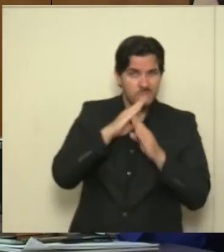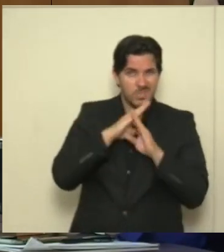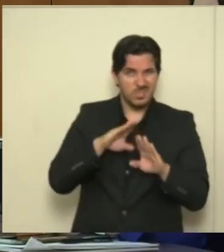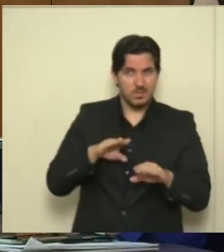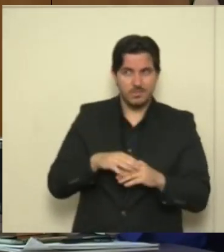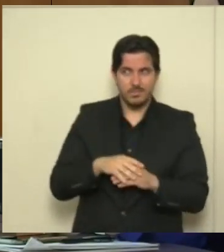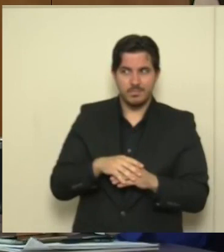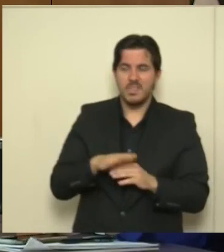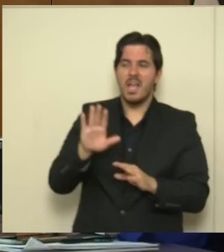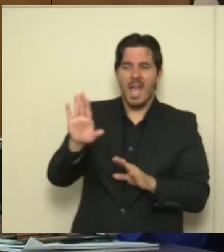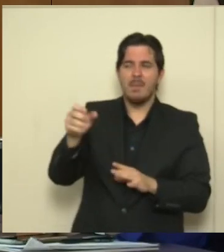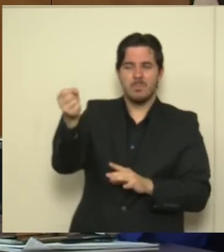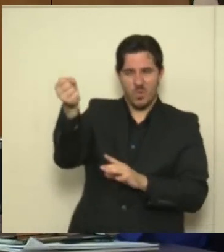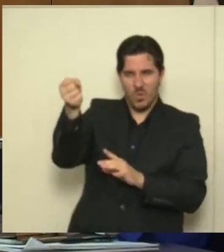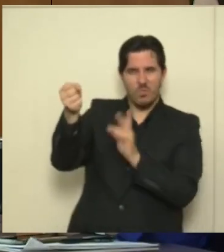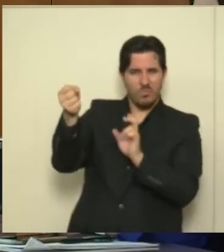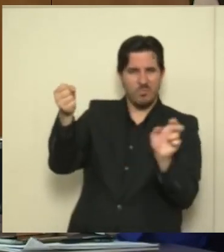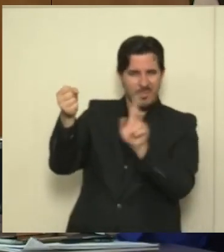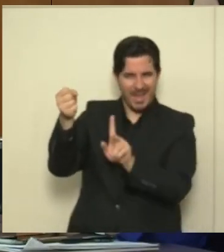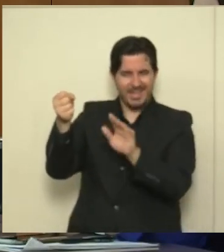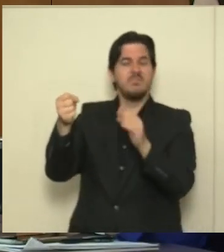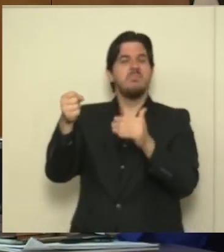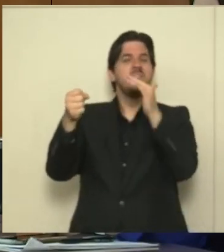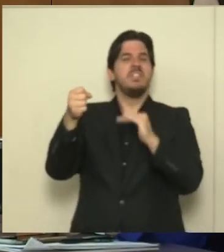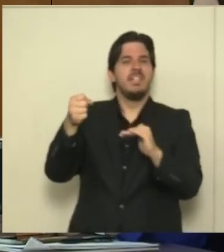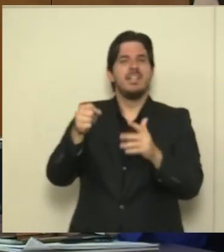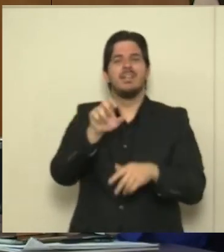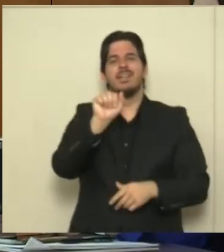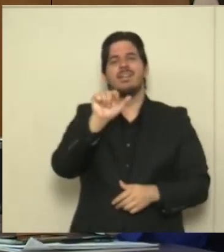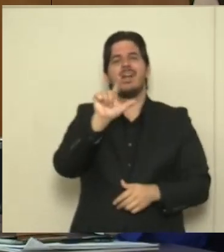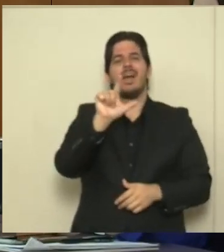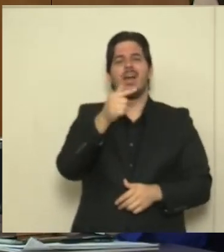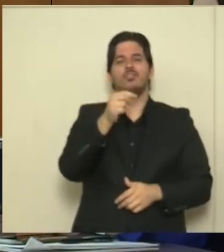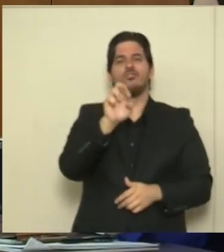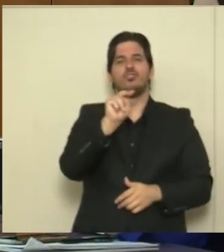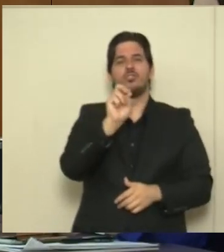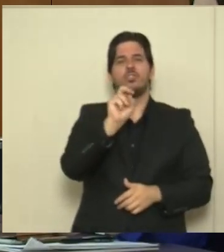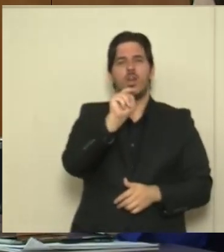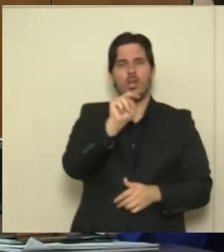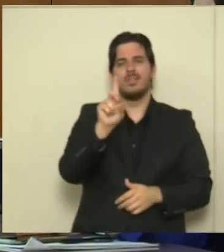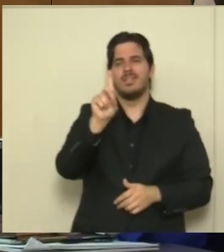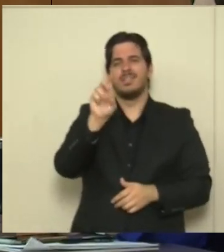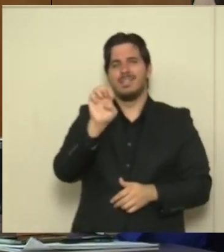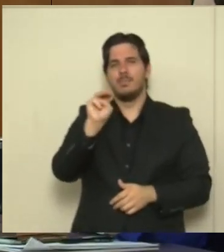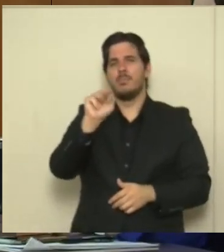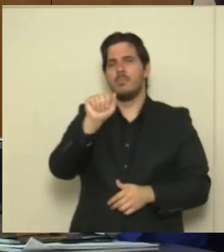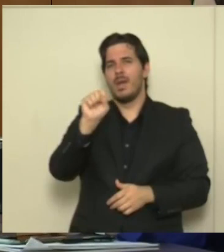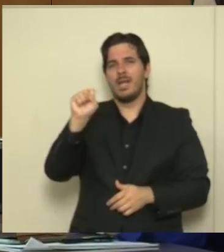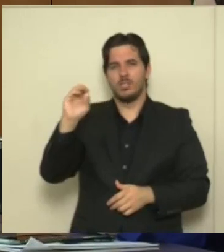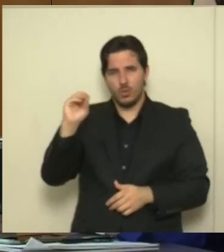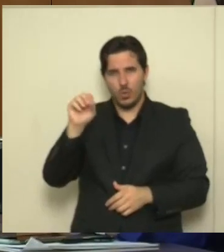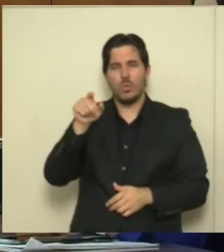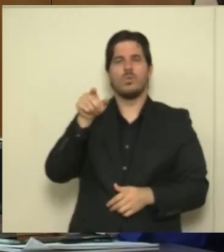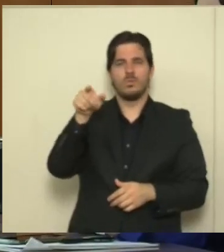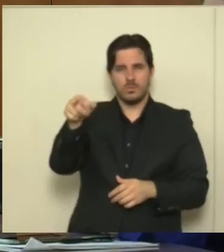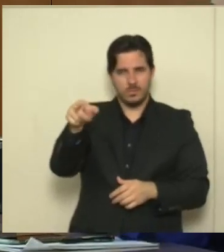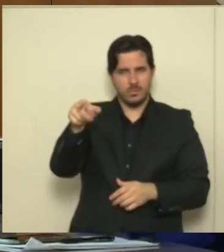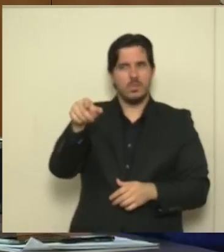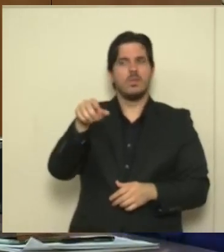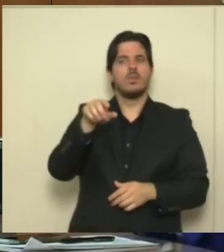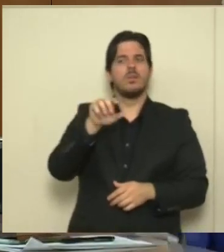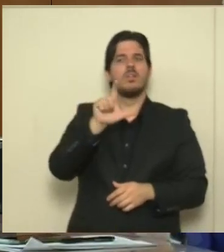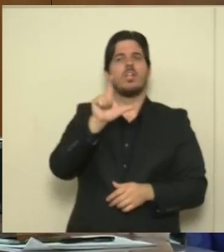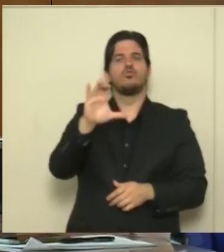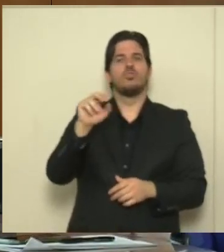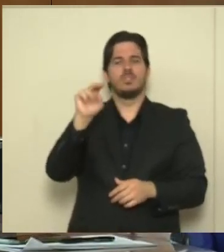All right, I'm going to come back to Chris. We'll go to Algernon DeMassa with the Las Cruces Sun News. Algernon, you are unmuted. Go right